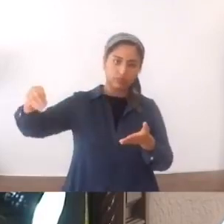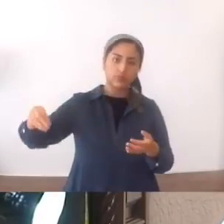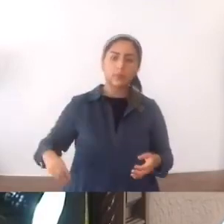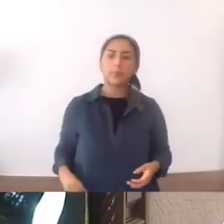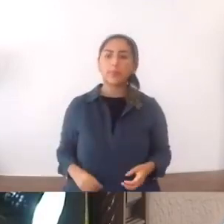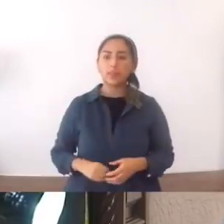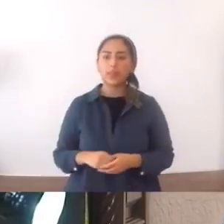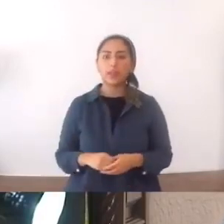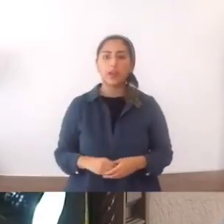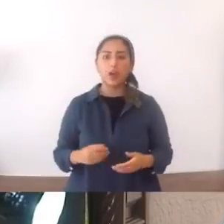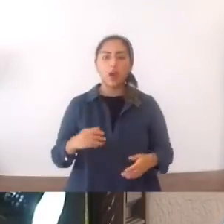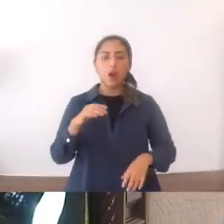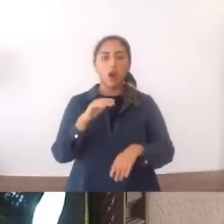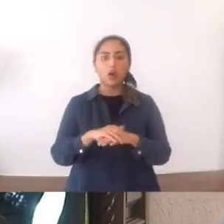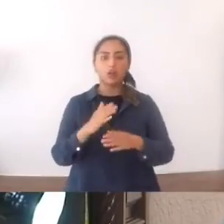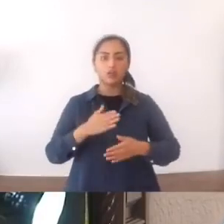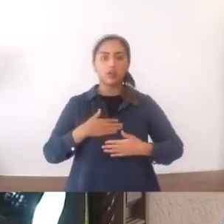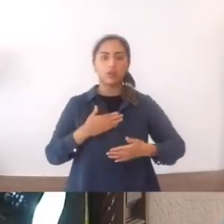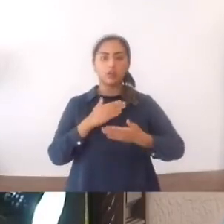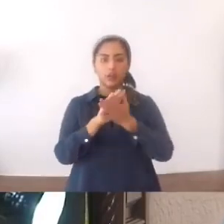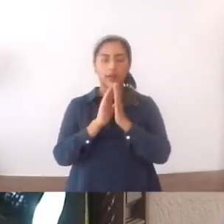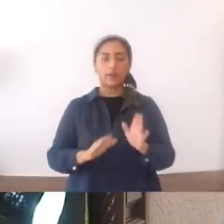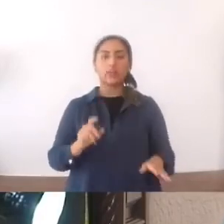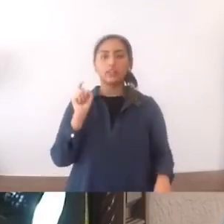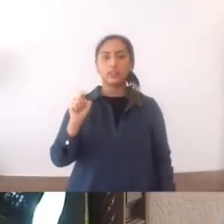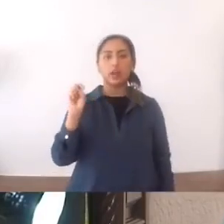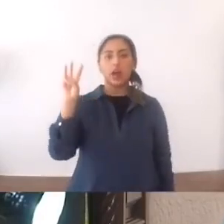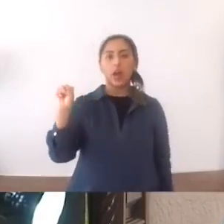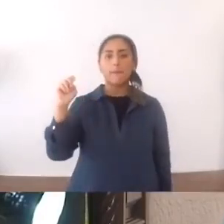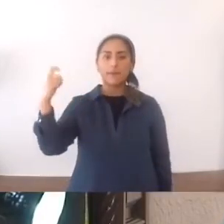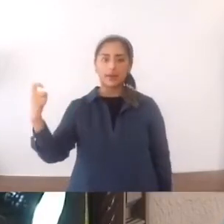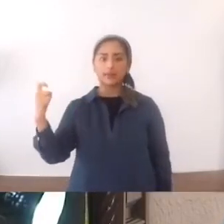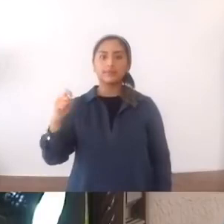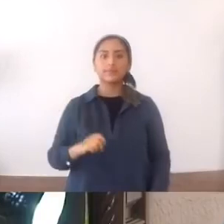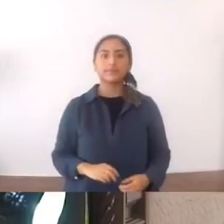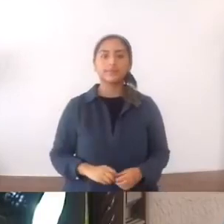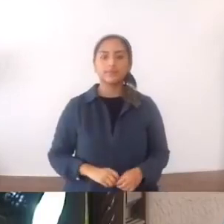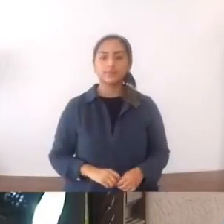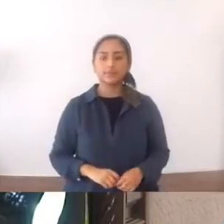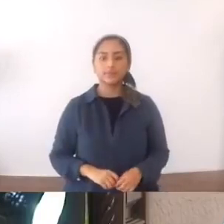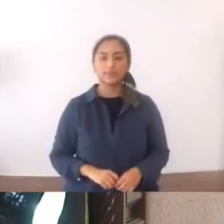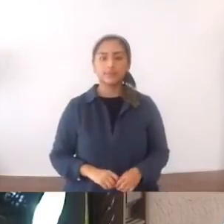y escritos and written en ones gozoypaz.mx in the website